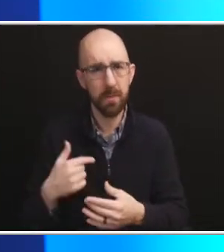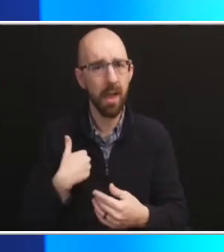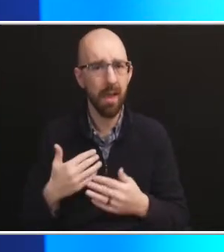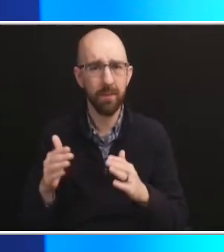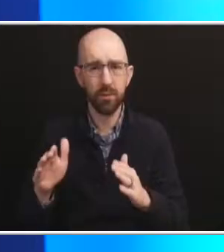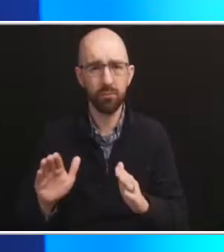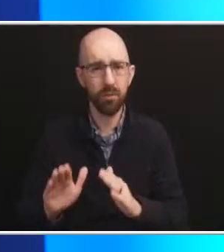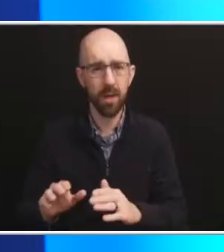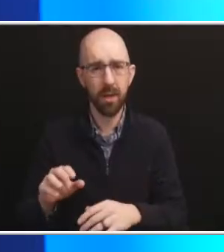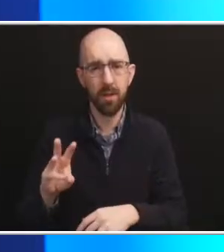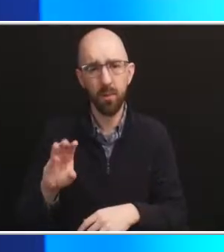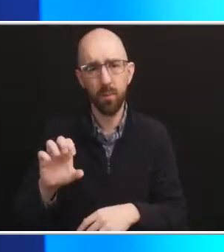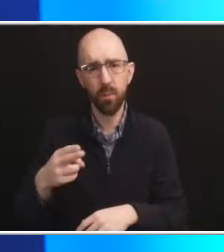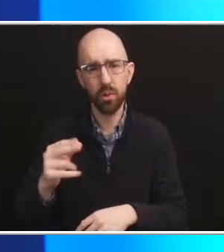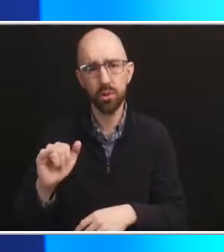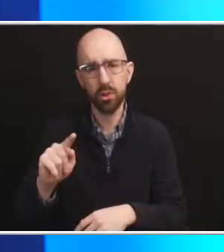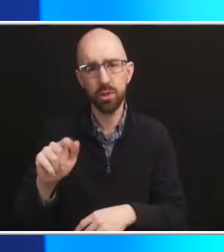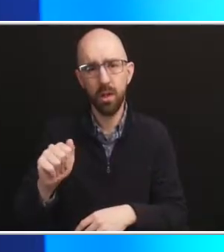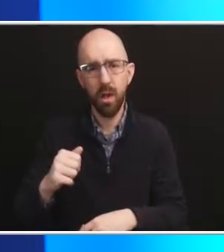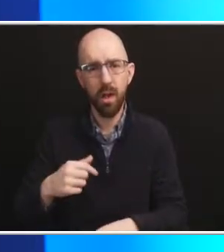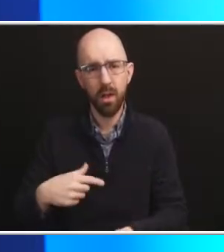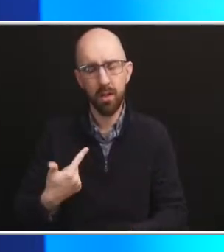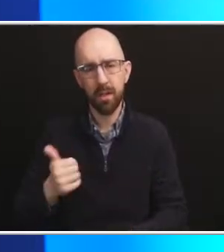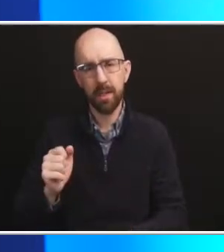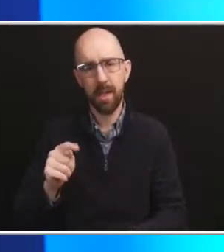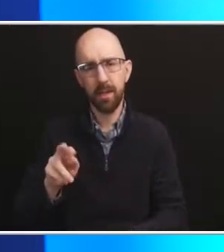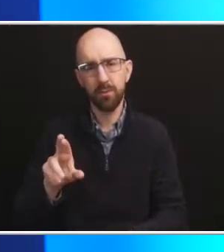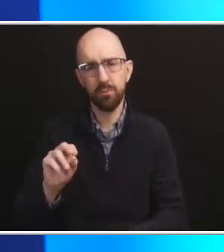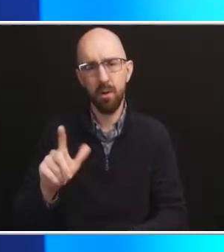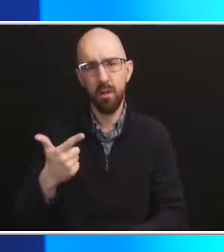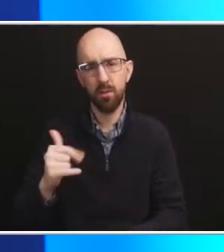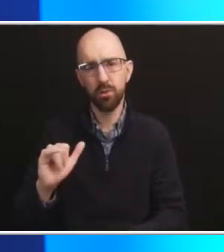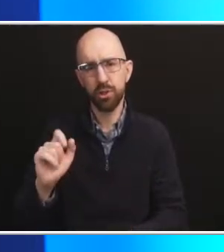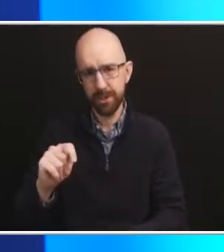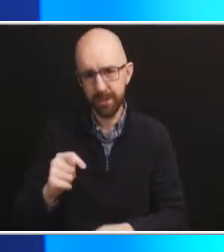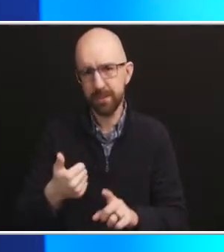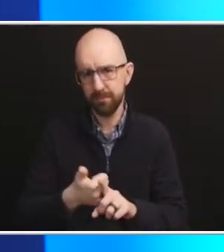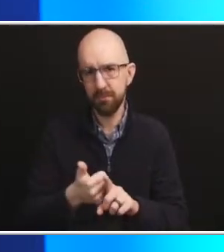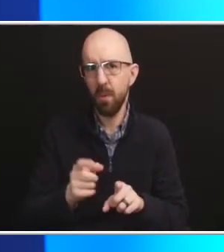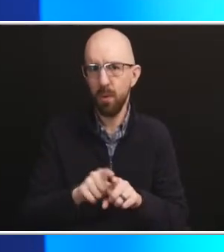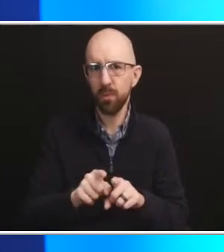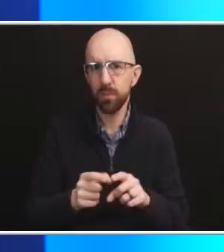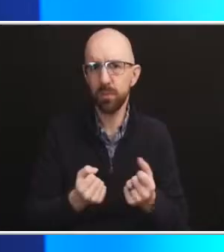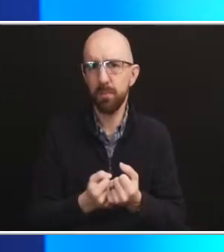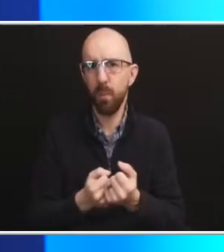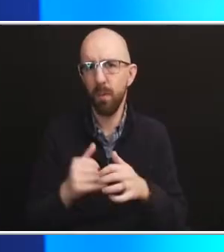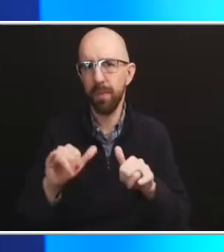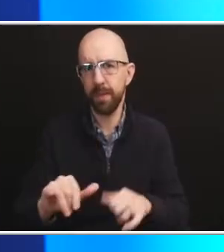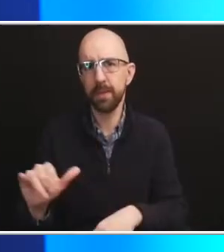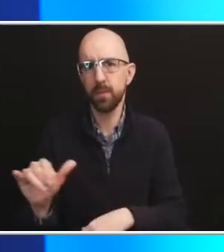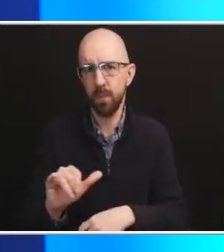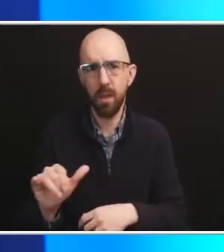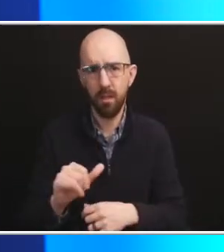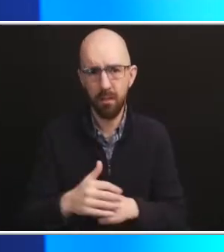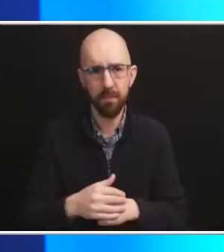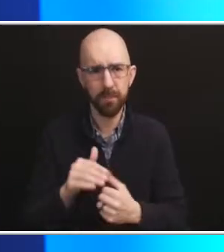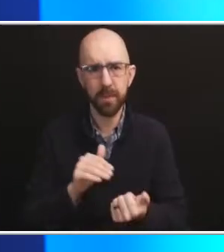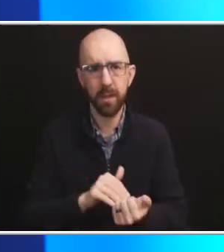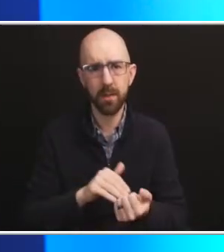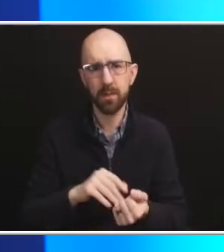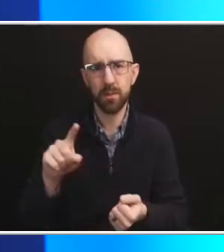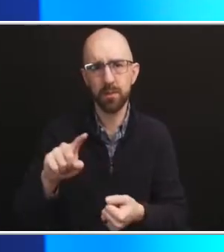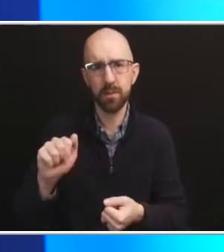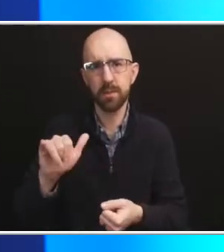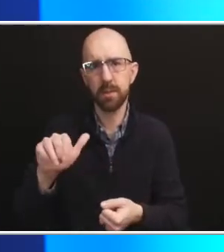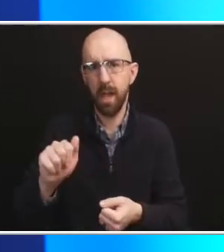Wichita gastrologist that also supported this as well. And Dr. Zaya has been amazing. He's the